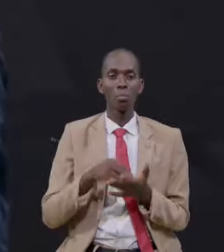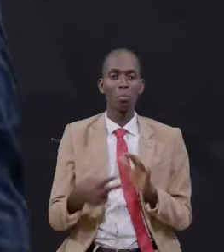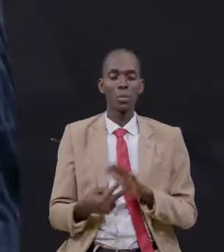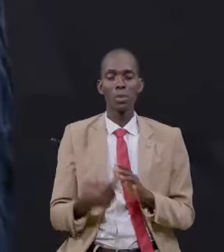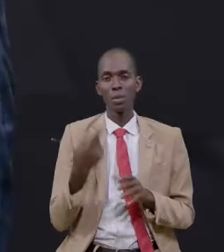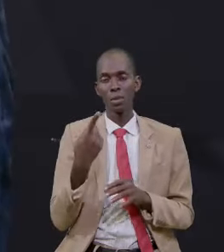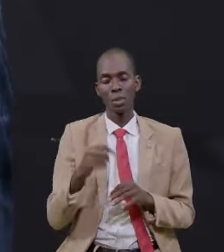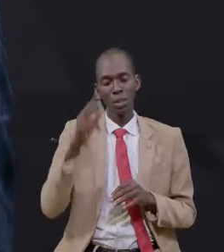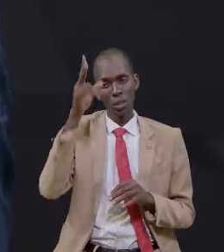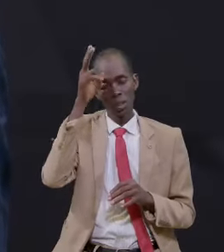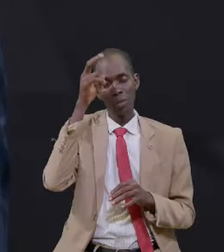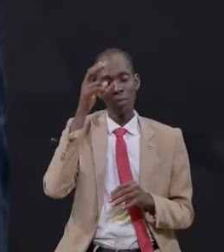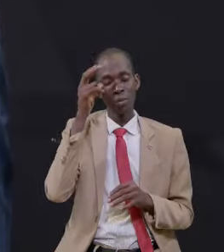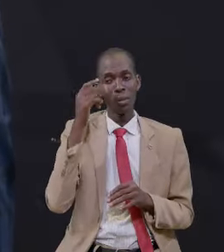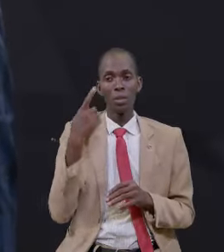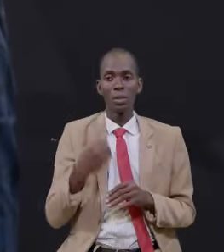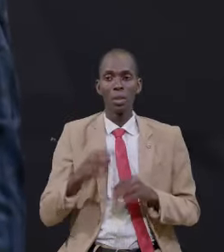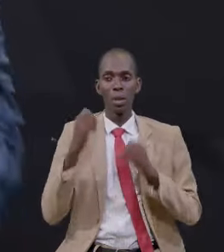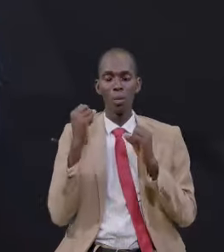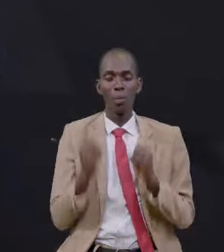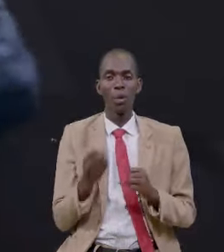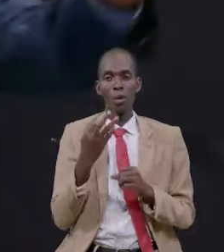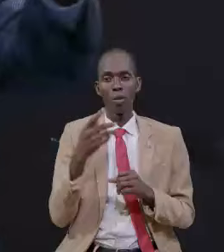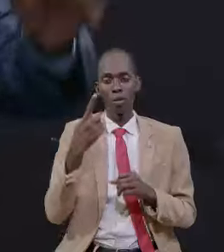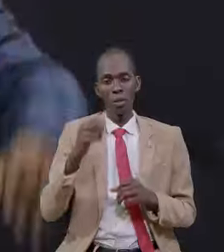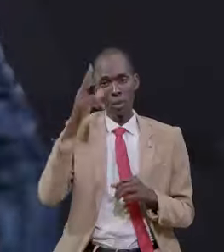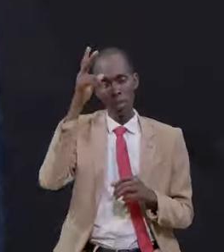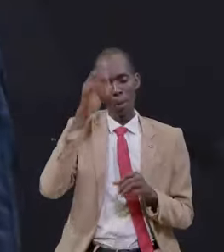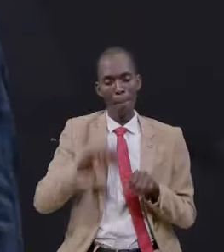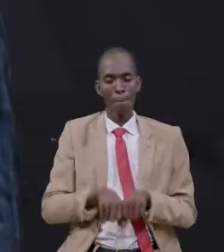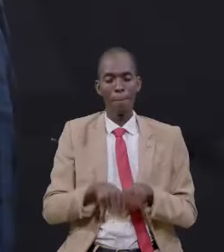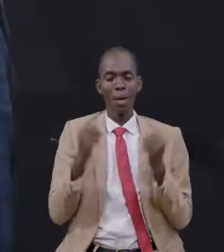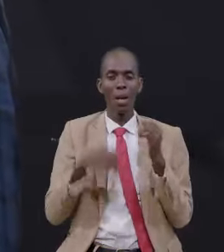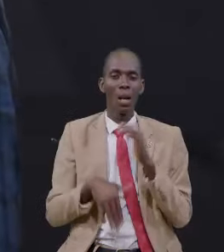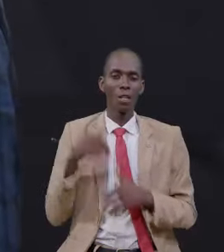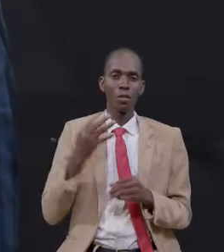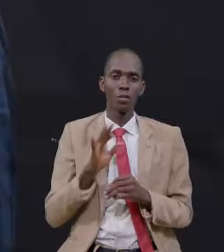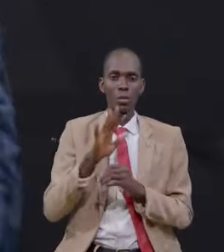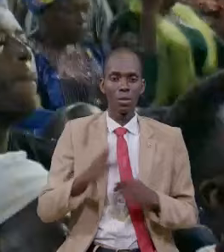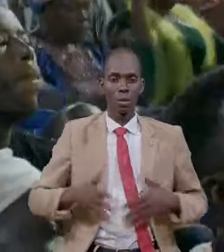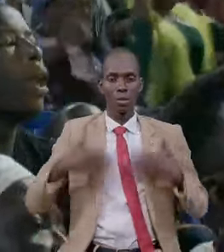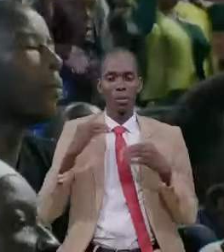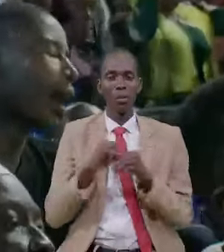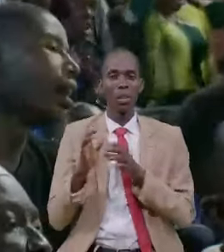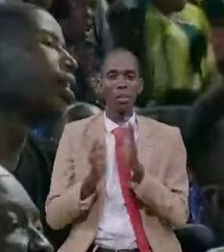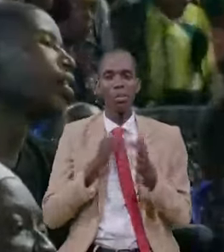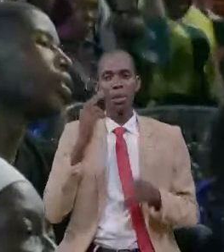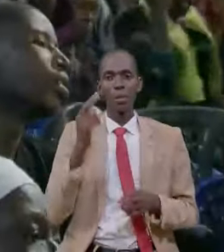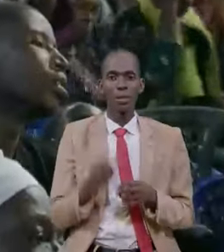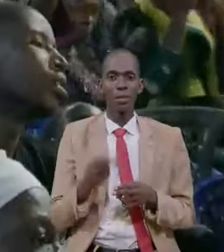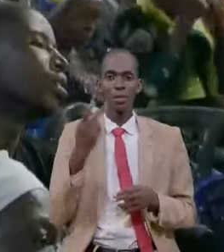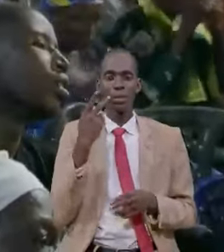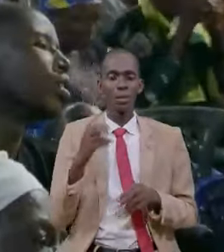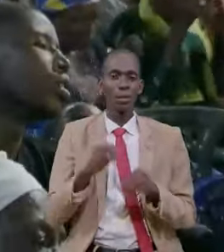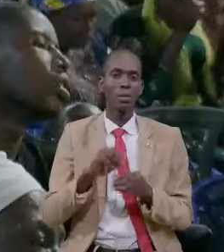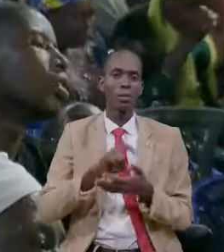the devil. The power of the devil broken out of your life in Jesus' name. Look at verse